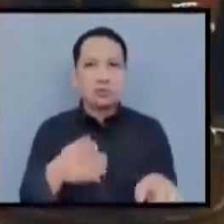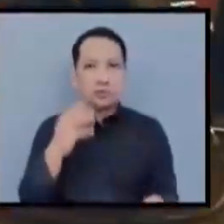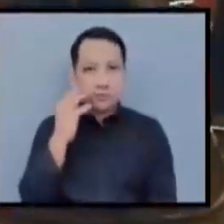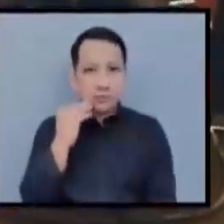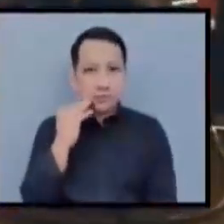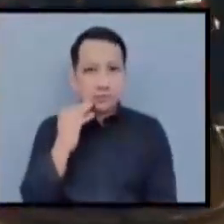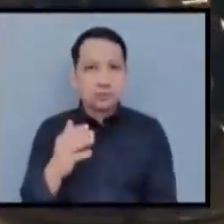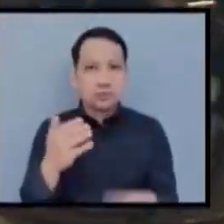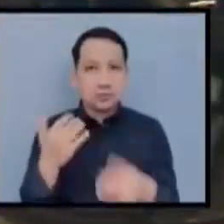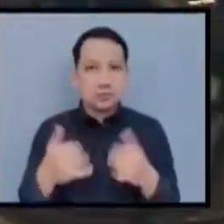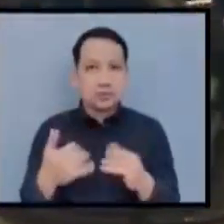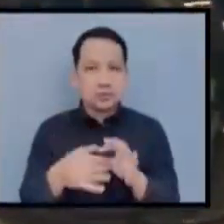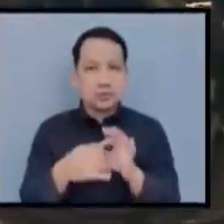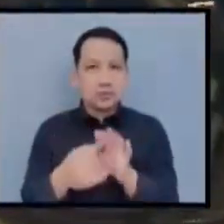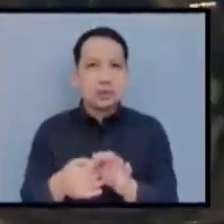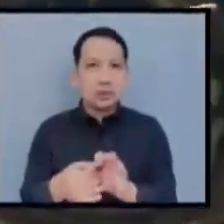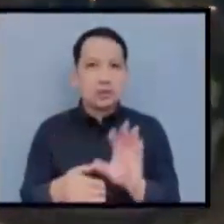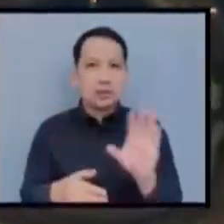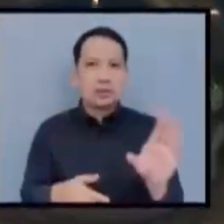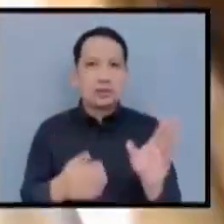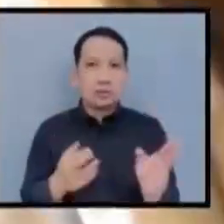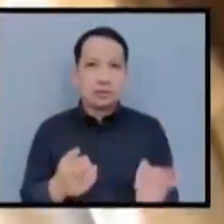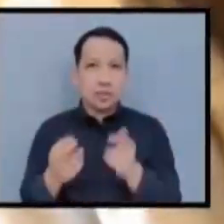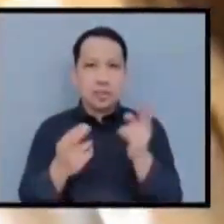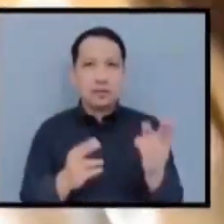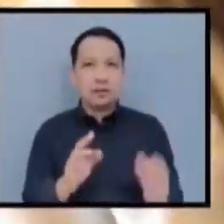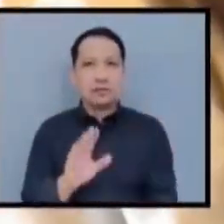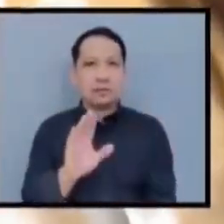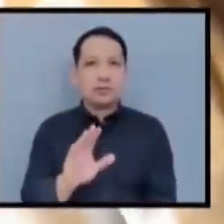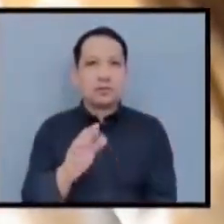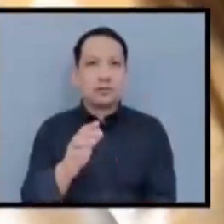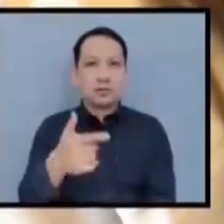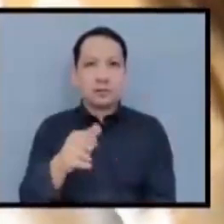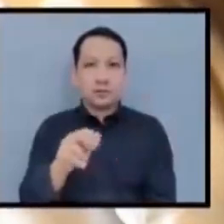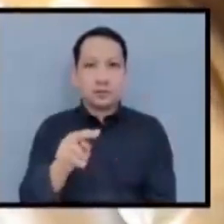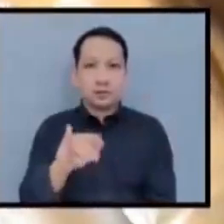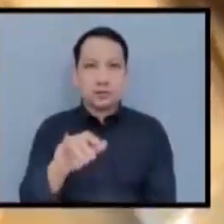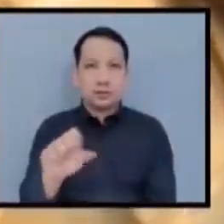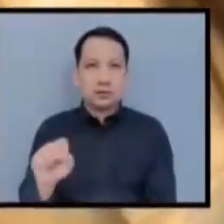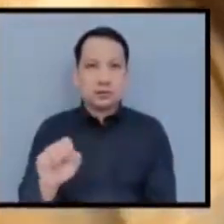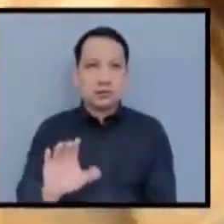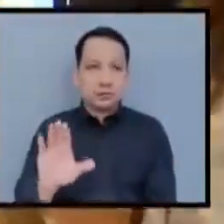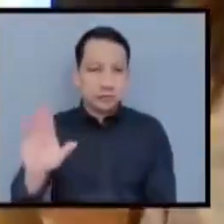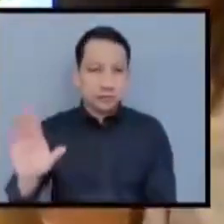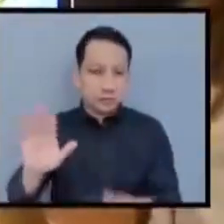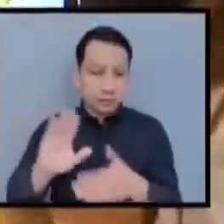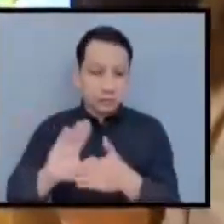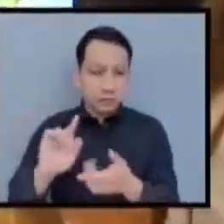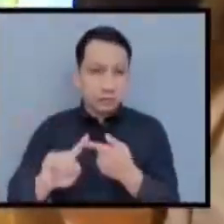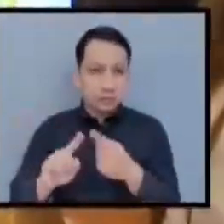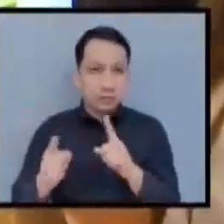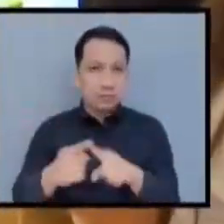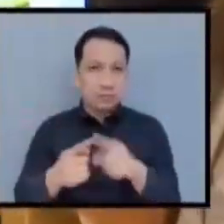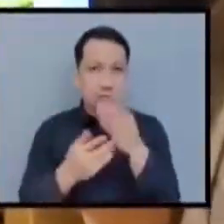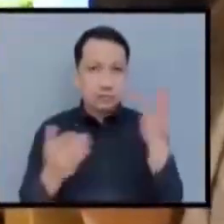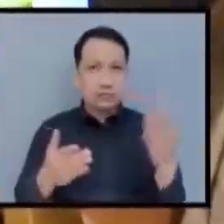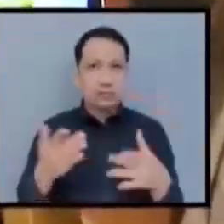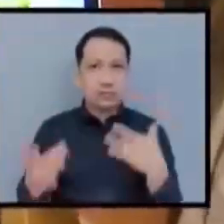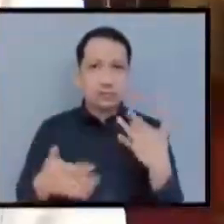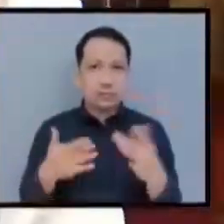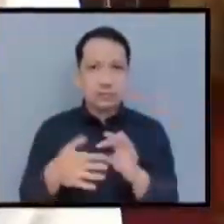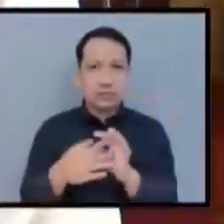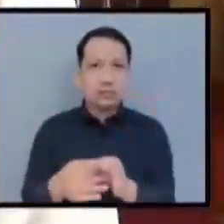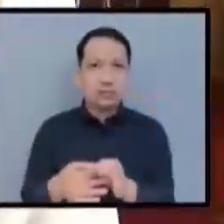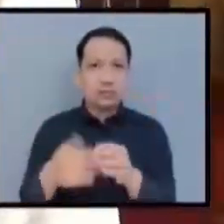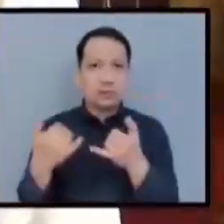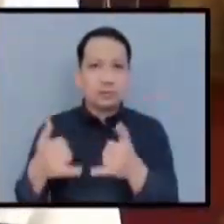laro, kanyang i-recommend Anya ang Genesis Universe sa kanyang mga kaibigan na mahilig din sa online